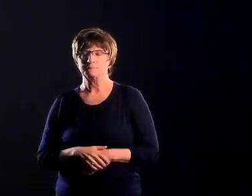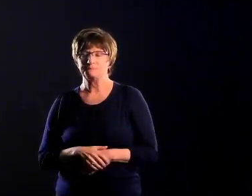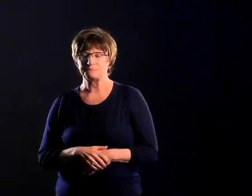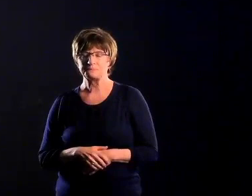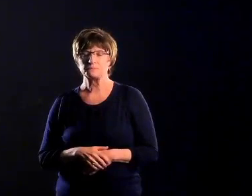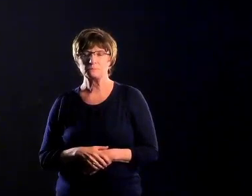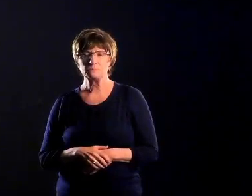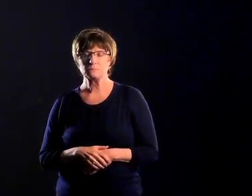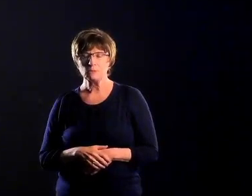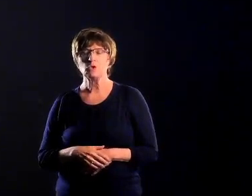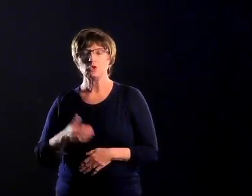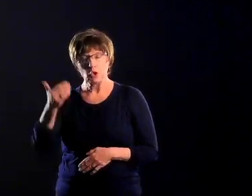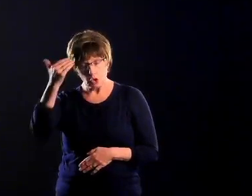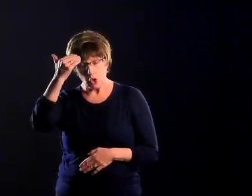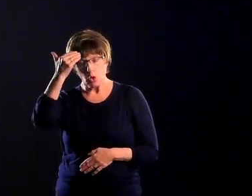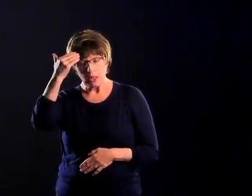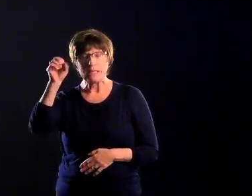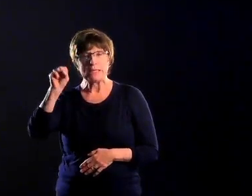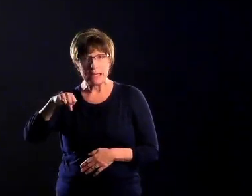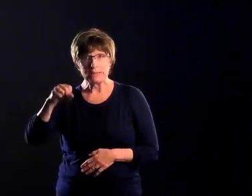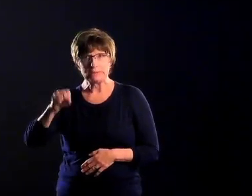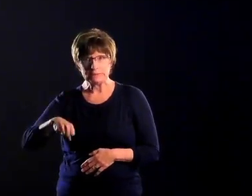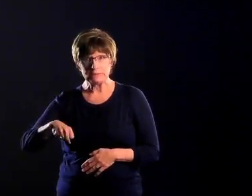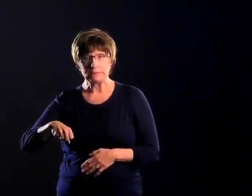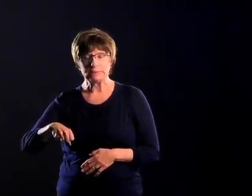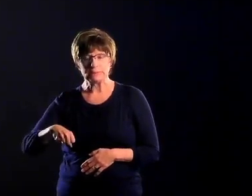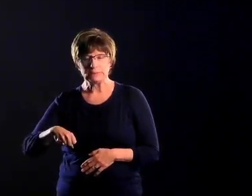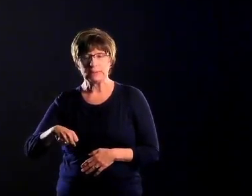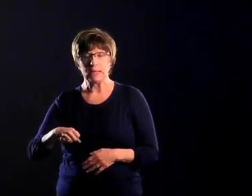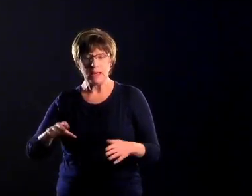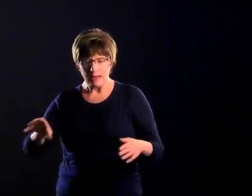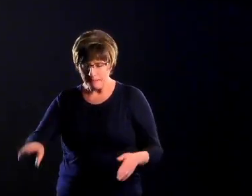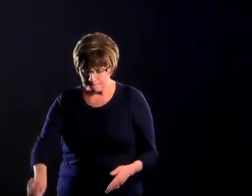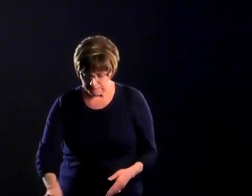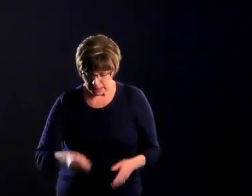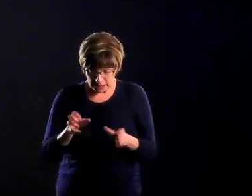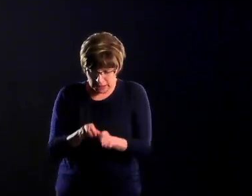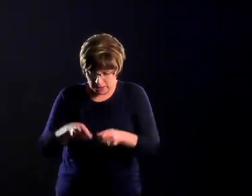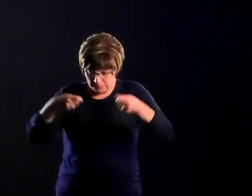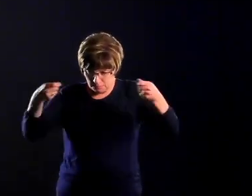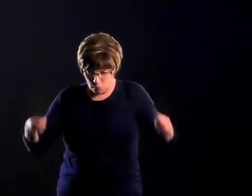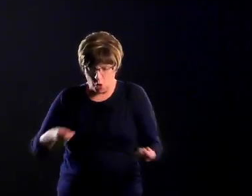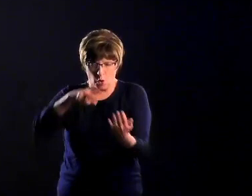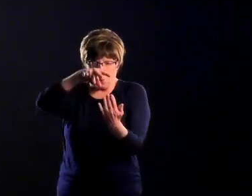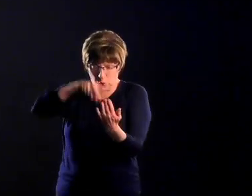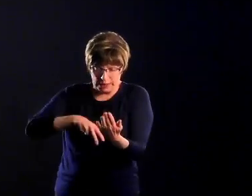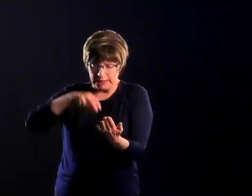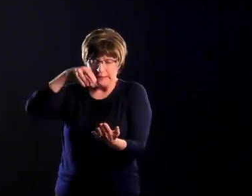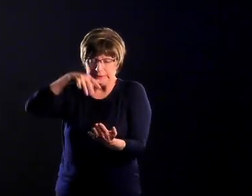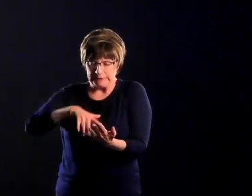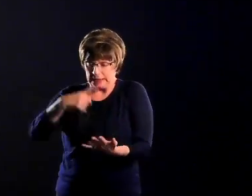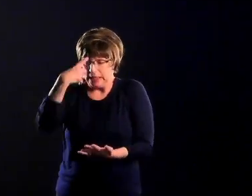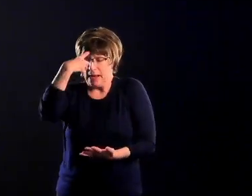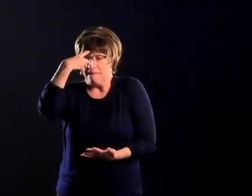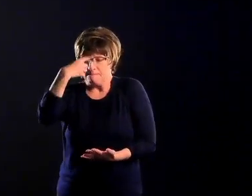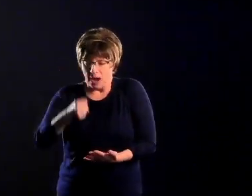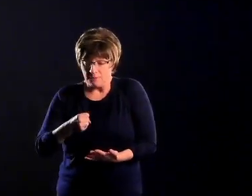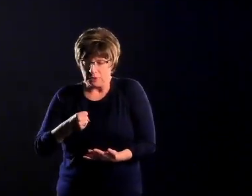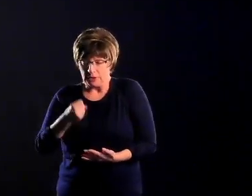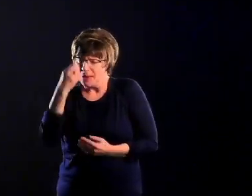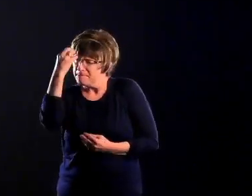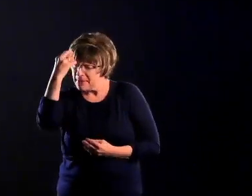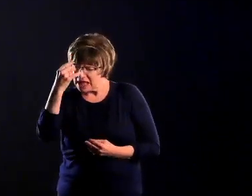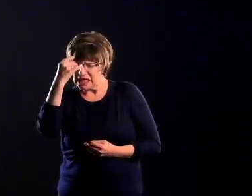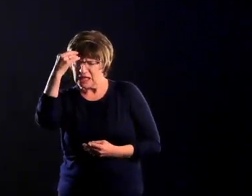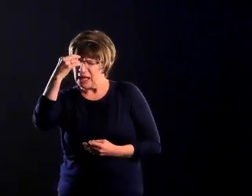know it, so pick it up, read it, study it, memorize it, meditate